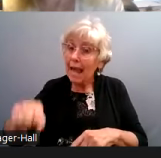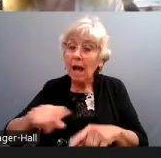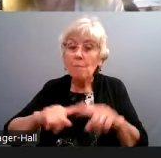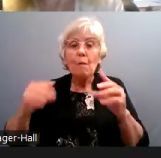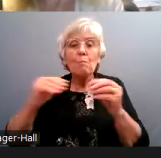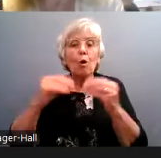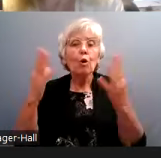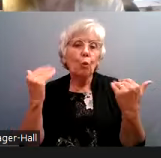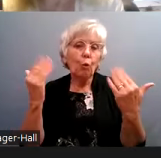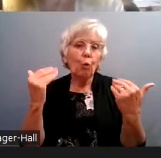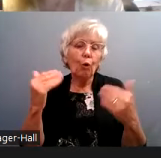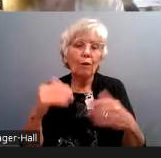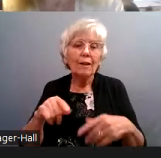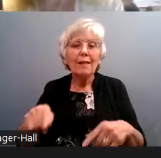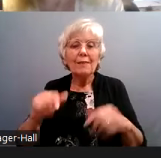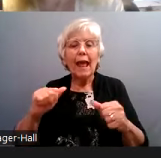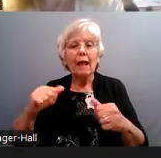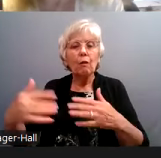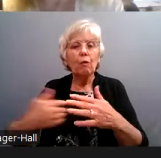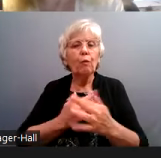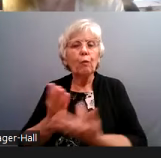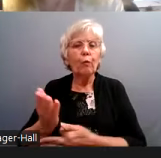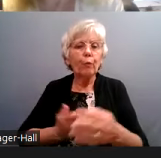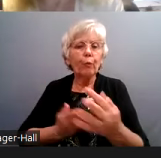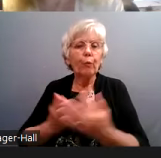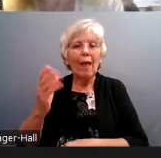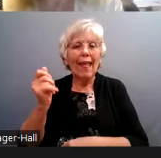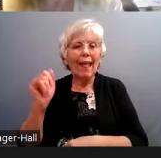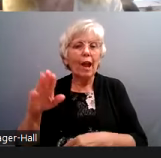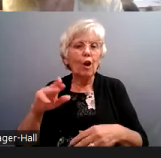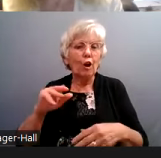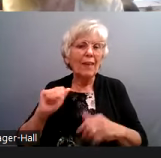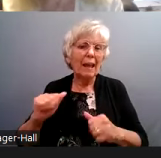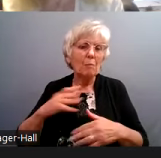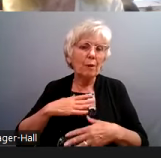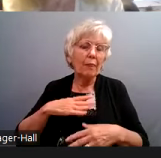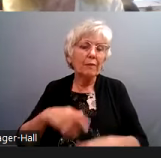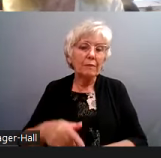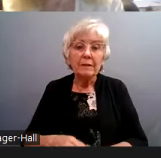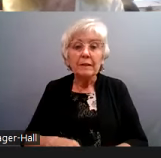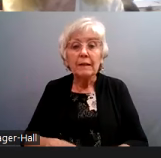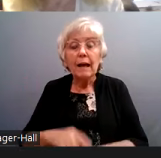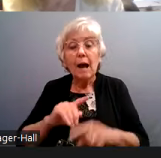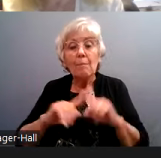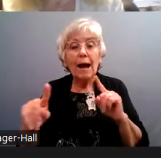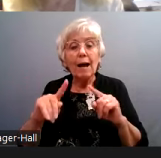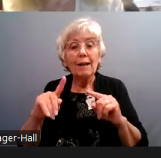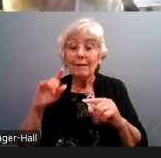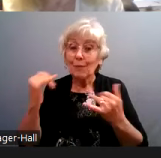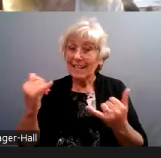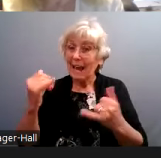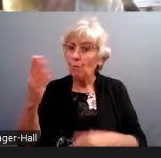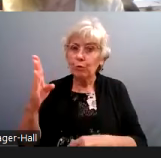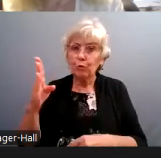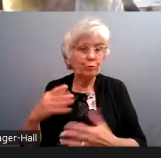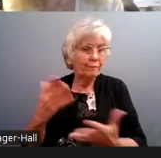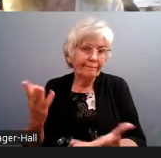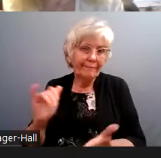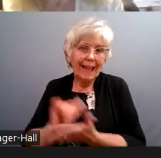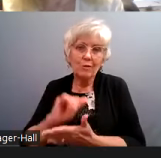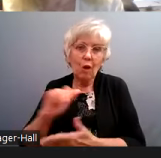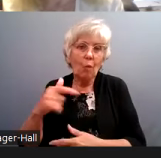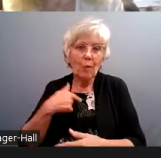more breathing room. They're not as hot as those blue ones can get, but use them if that's all we have. And then gloves,